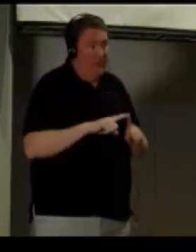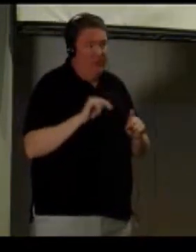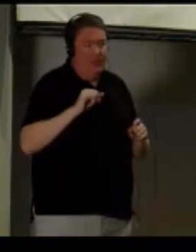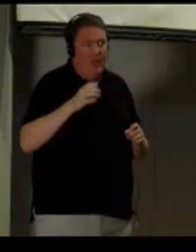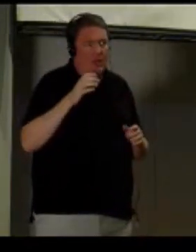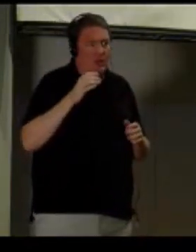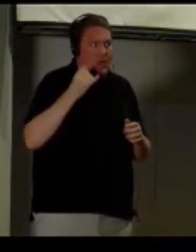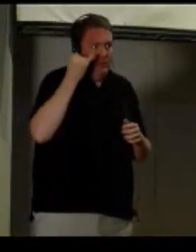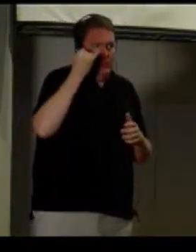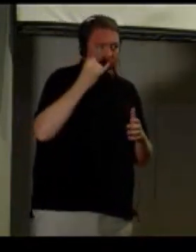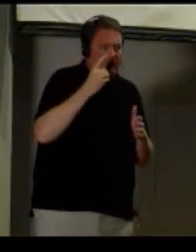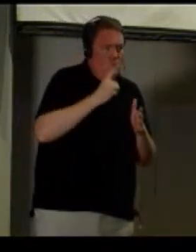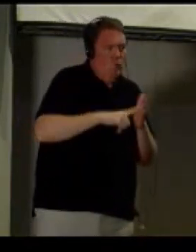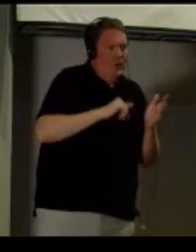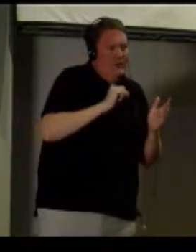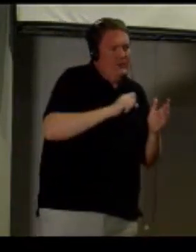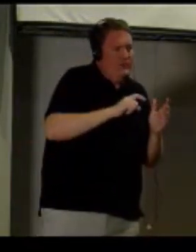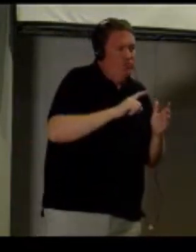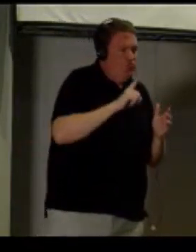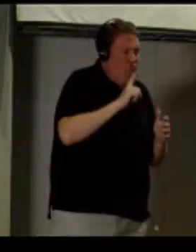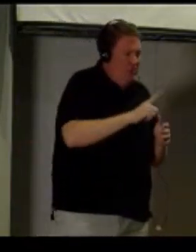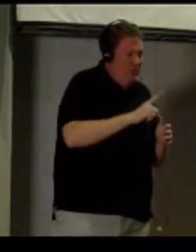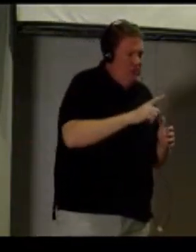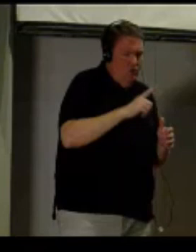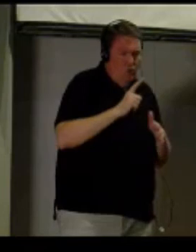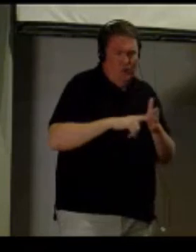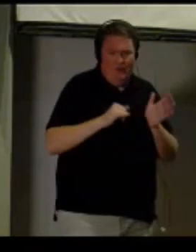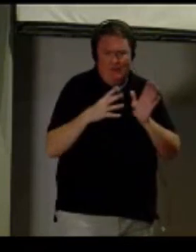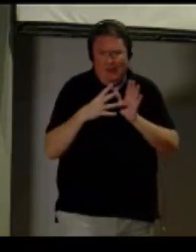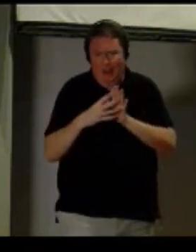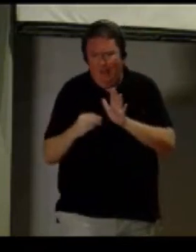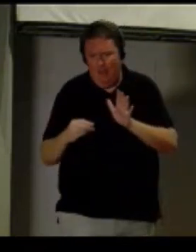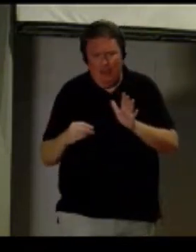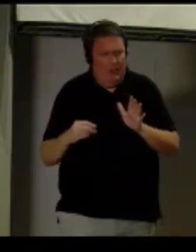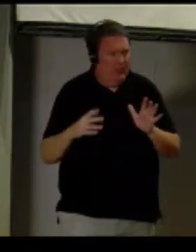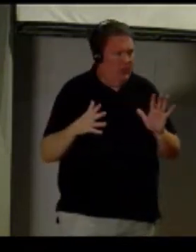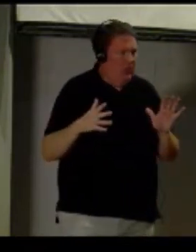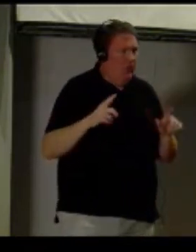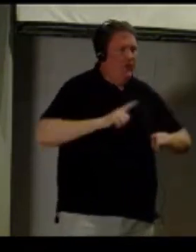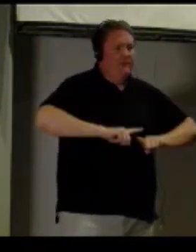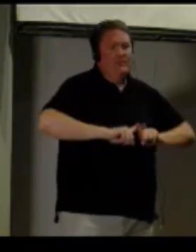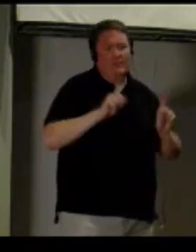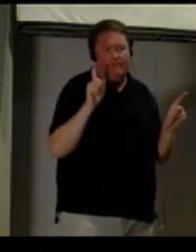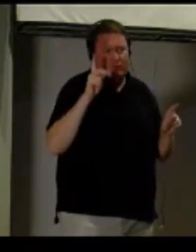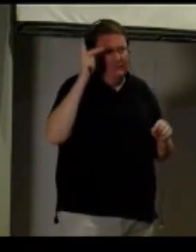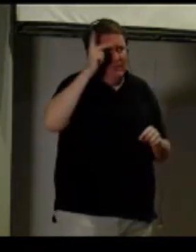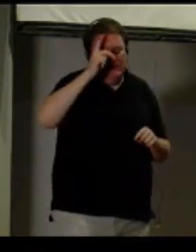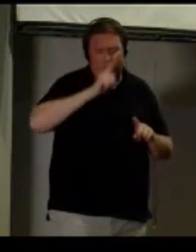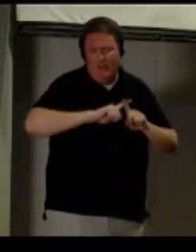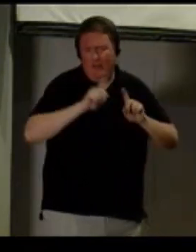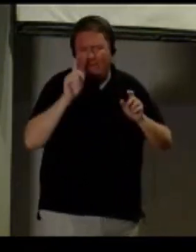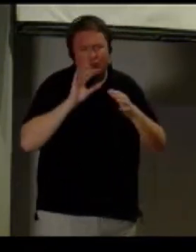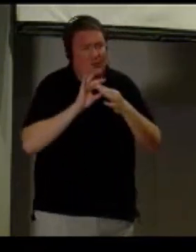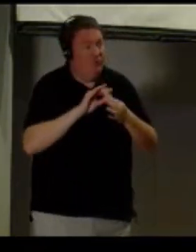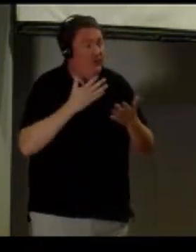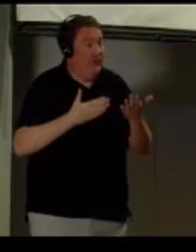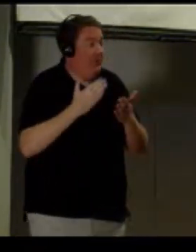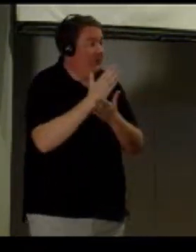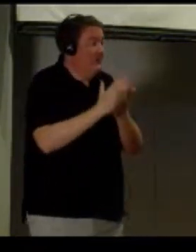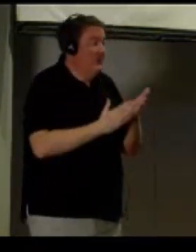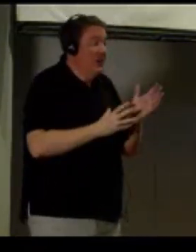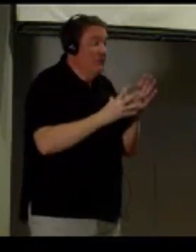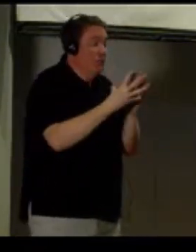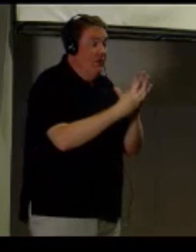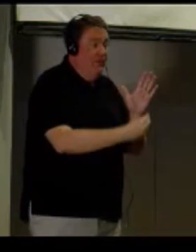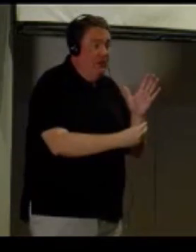idea of what's original, what's a replica, very, very different relationship, very different philosophy. You might have replicas, and